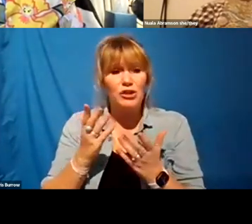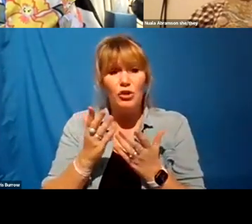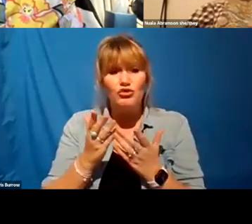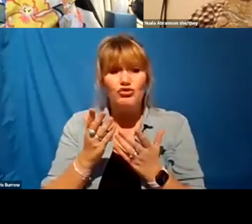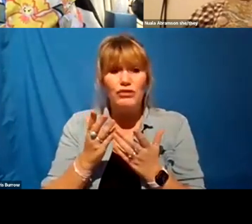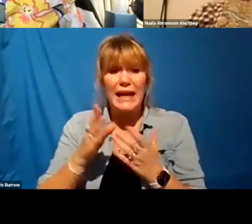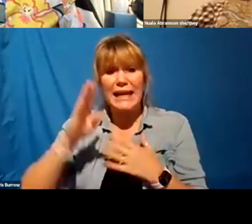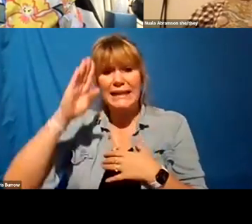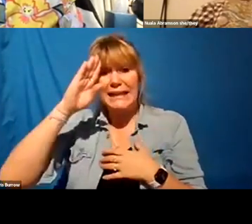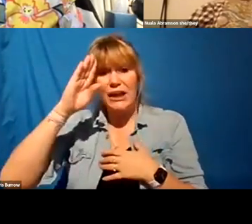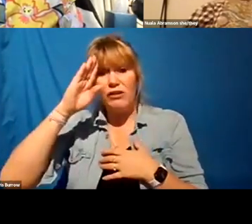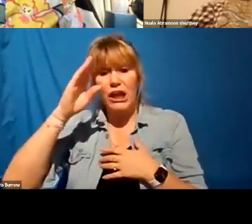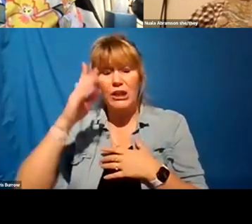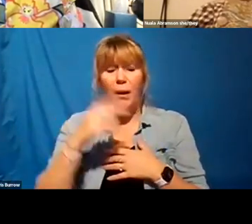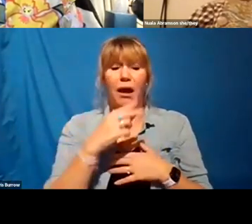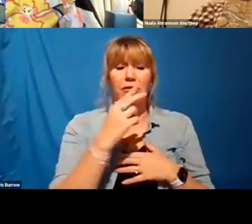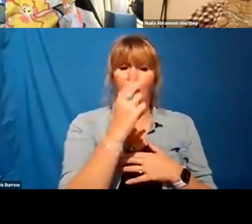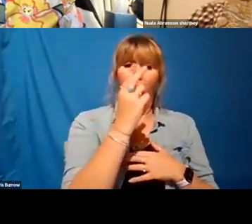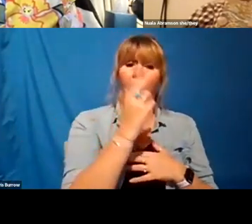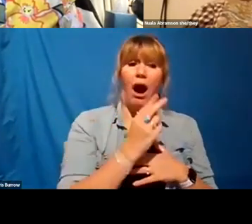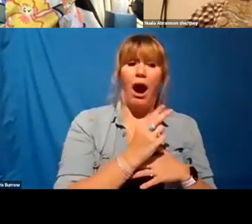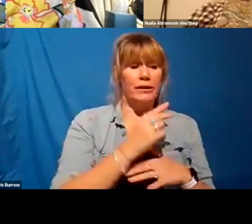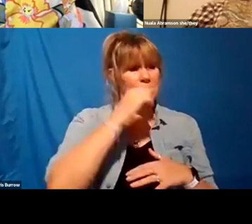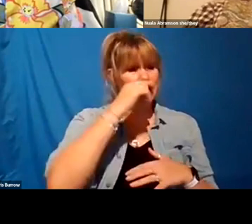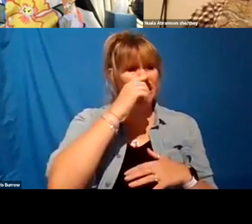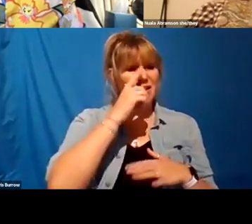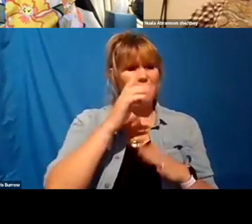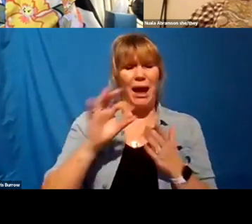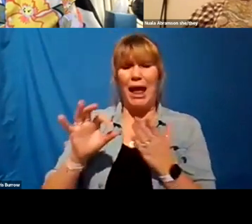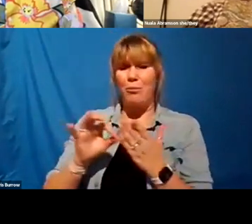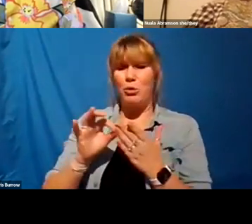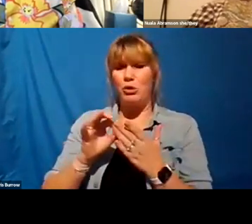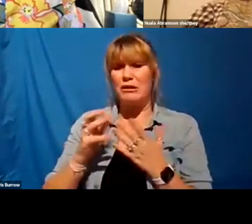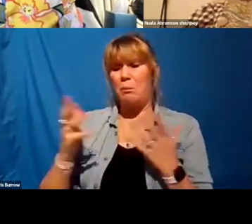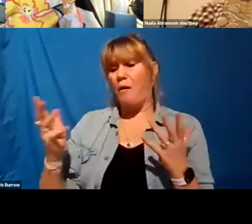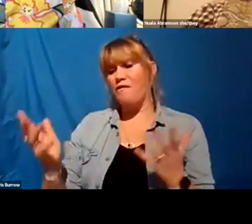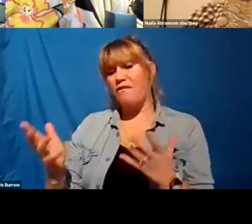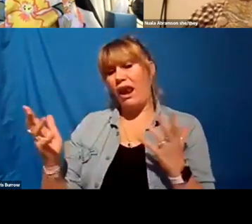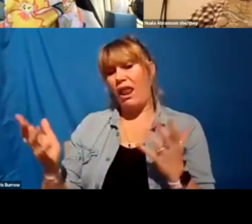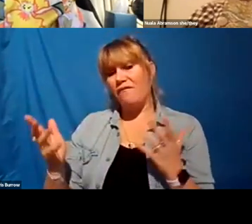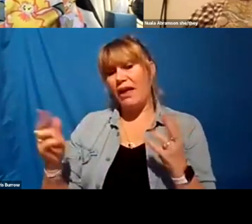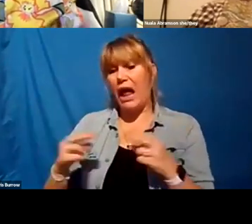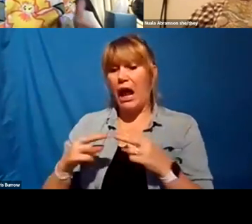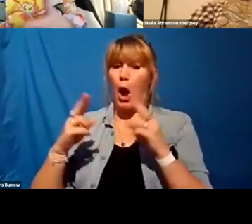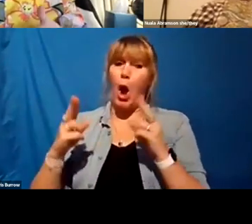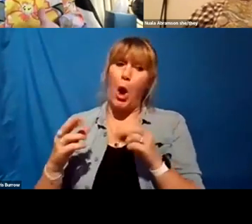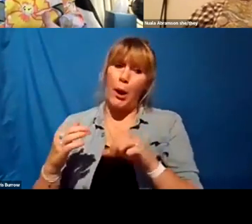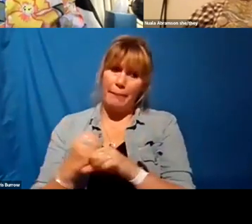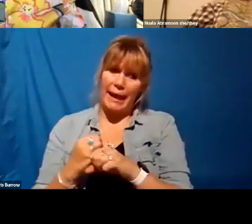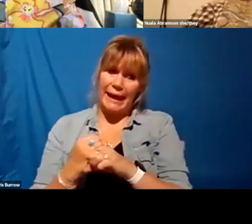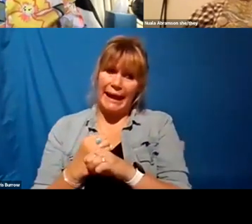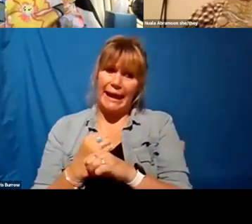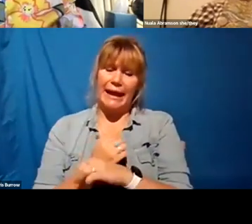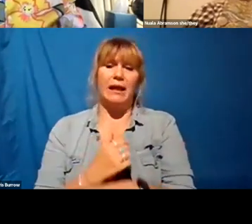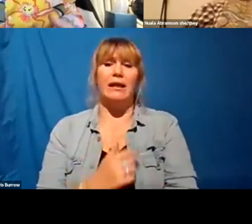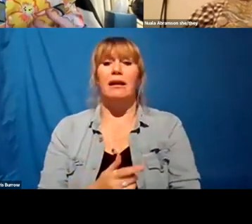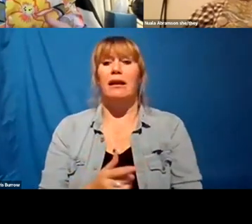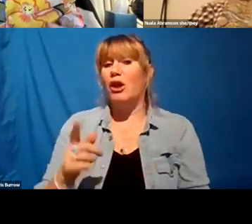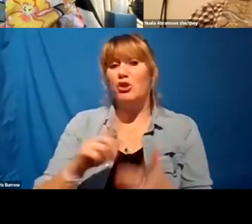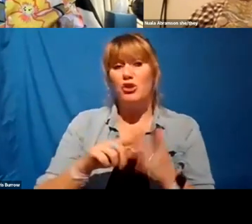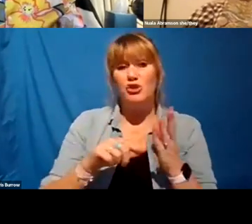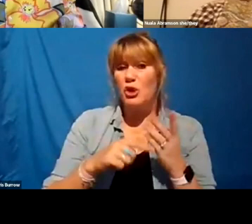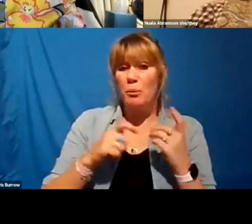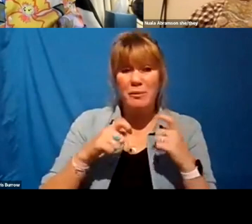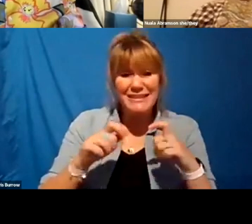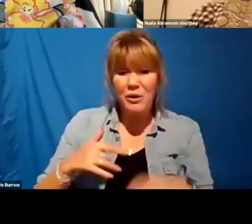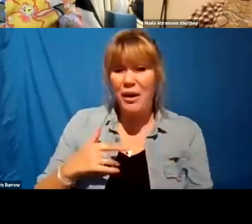embroidery is kind of fluffy and homemaking. And of course, we still live in a world where even